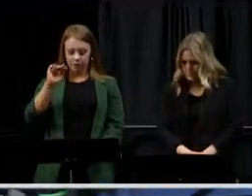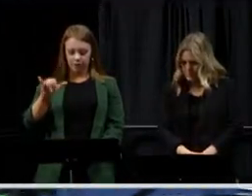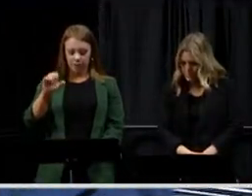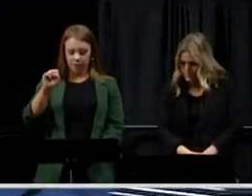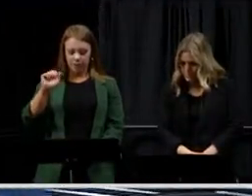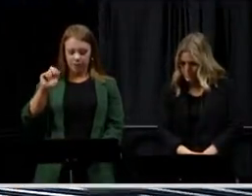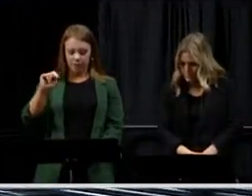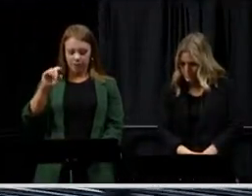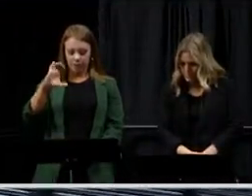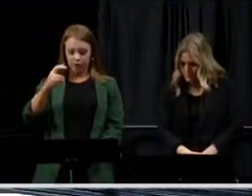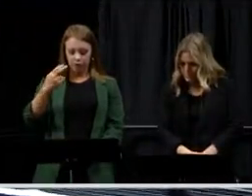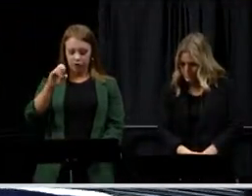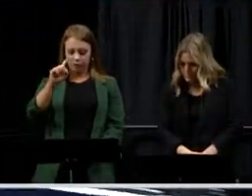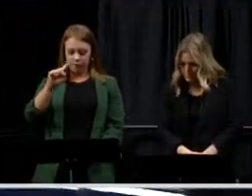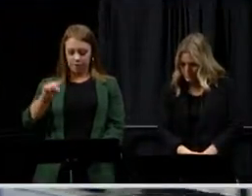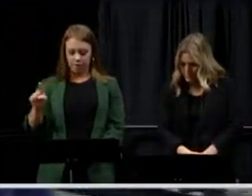Sanchez.